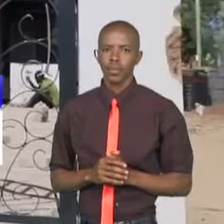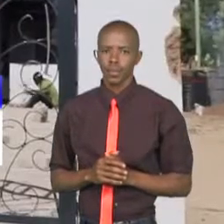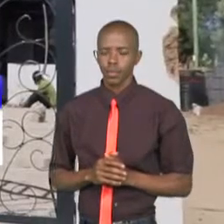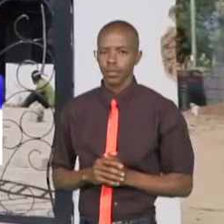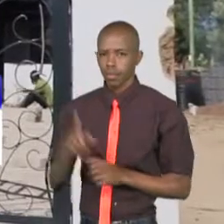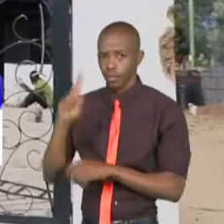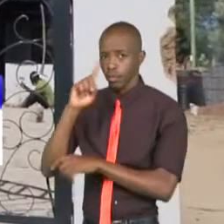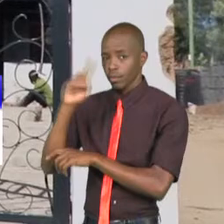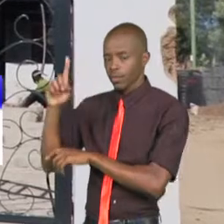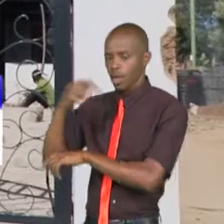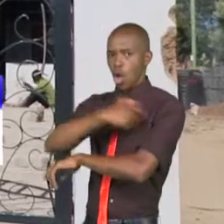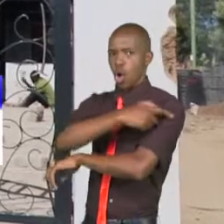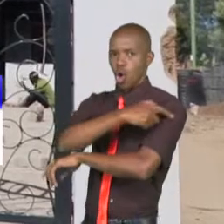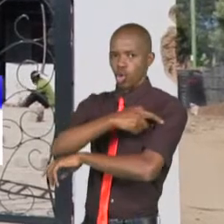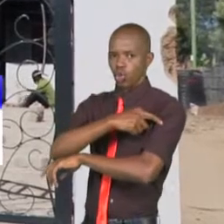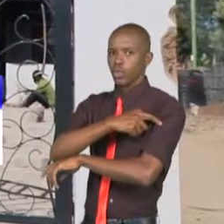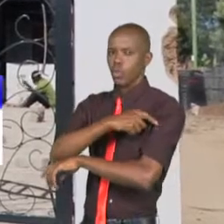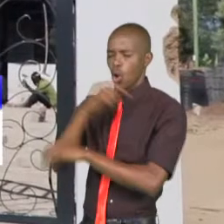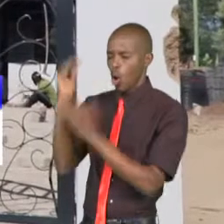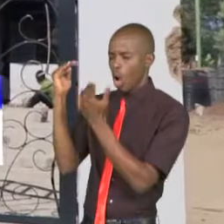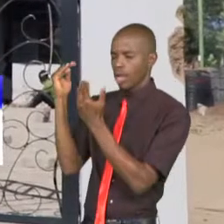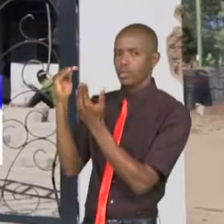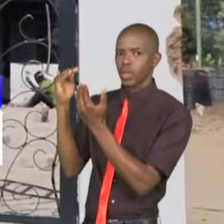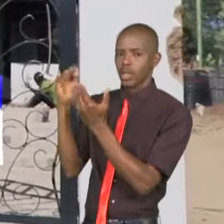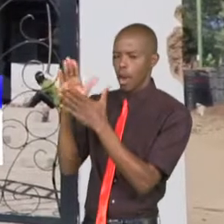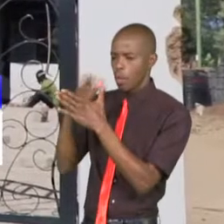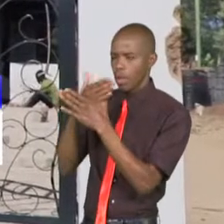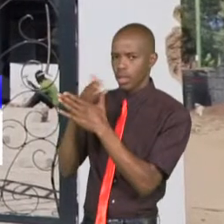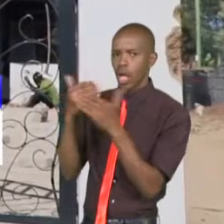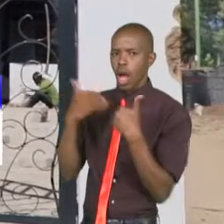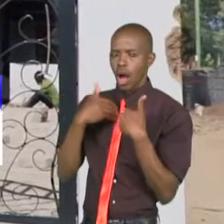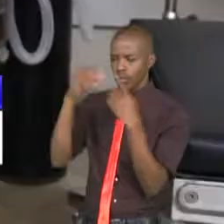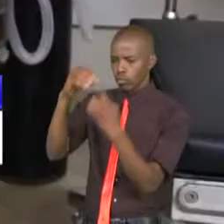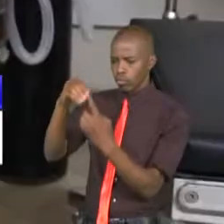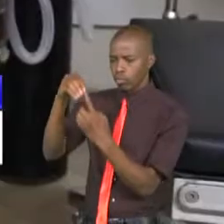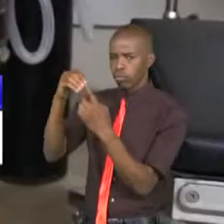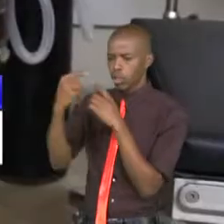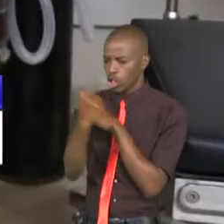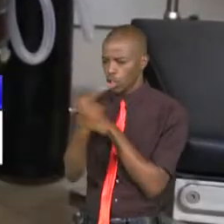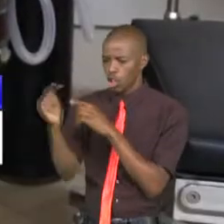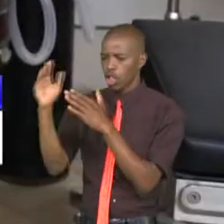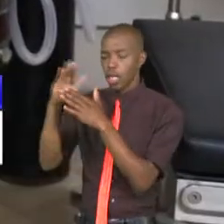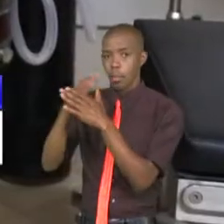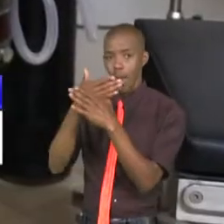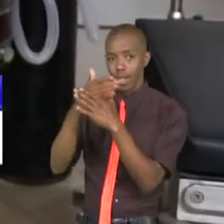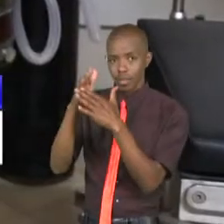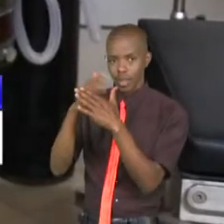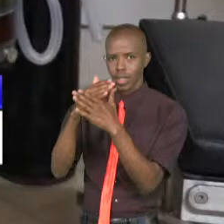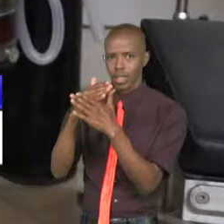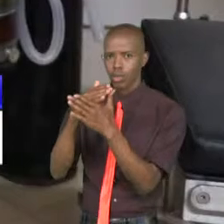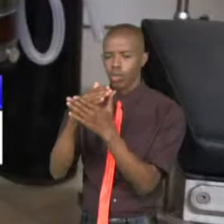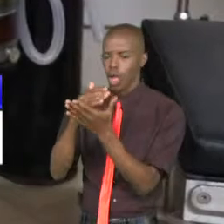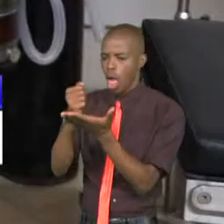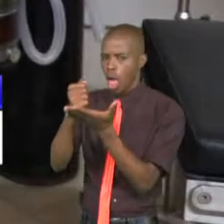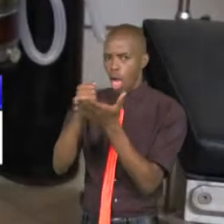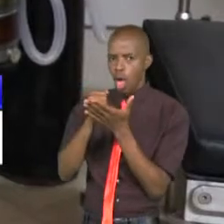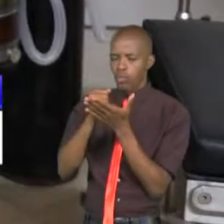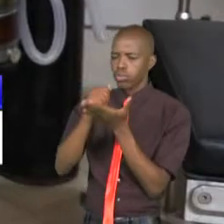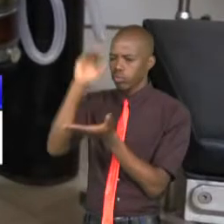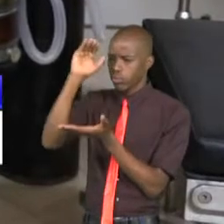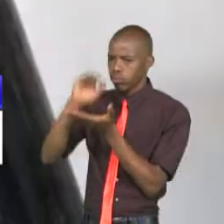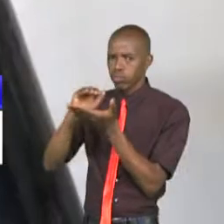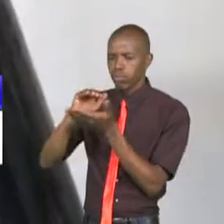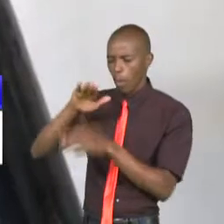The hospital that is set to be departmentalized will have a specialist in each set department to ease congestion and avoid